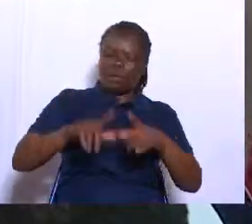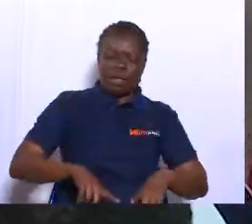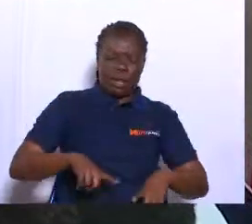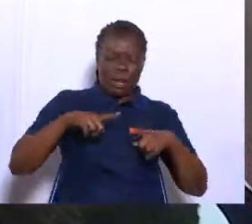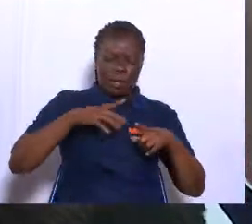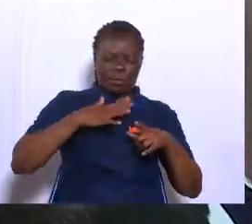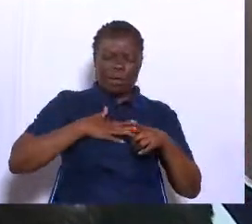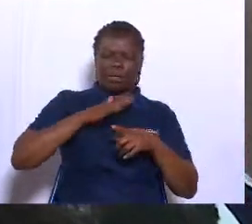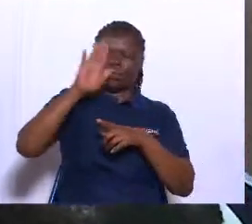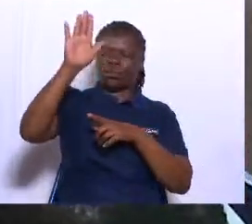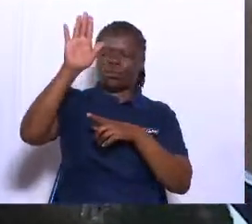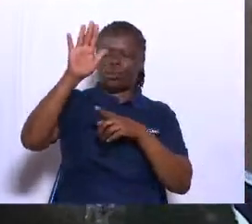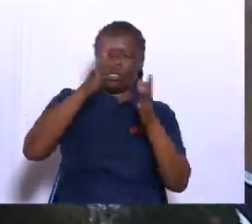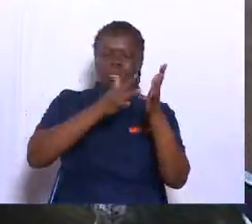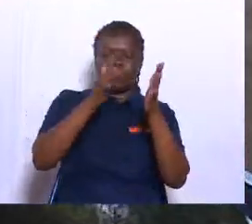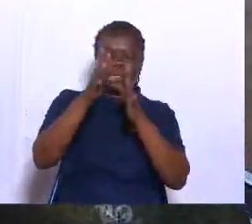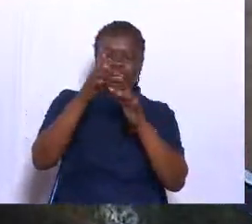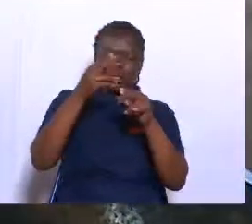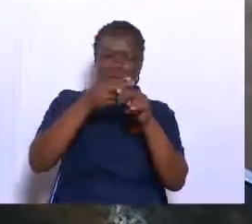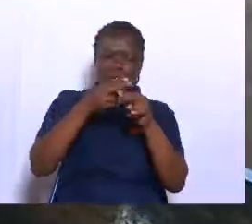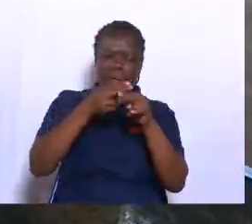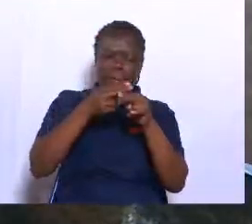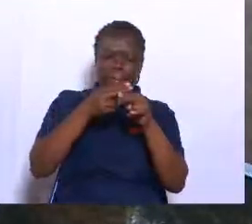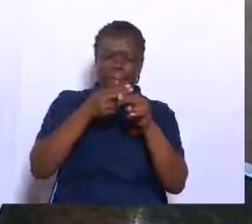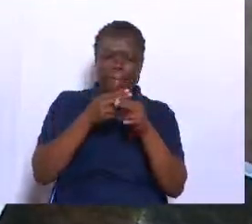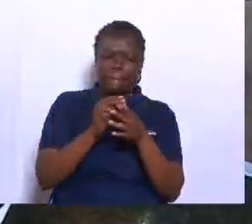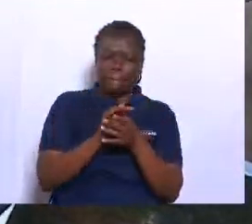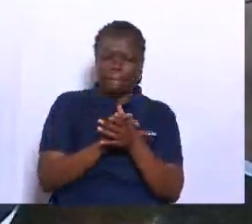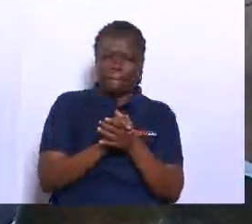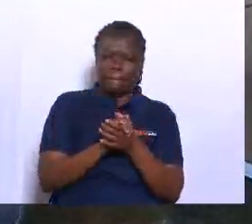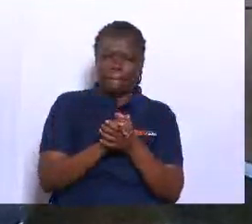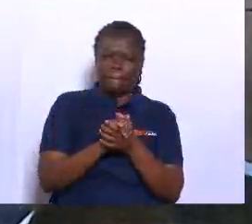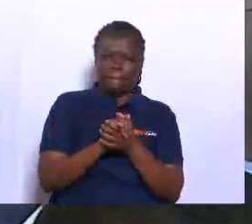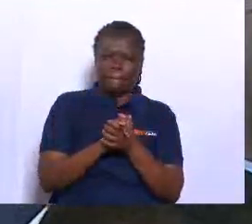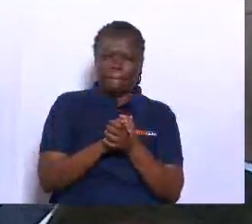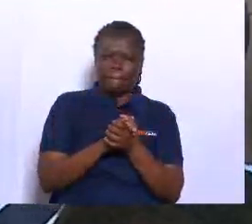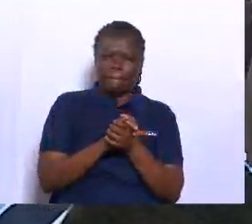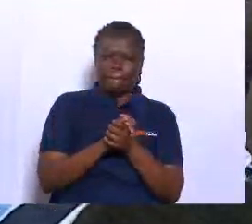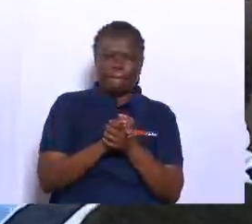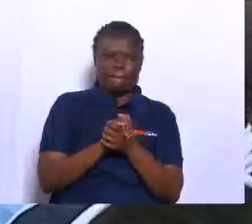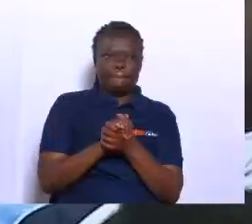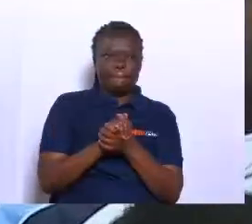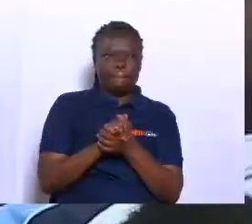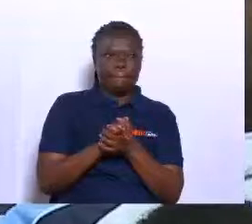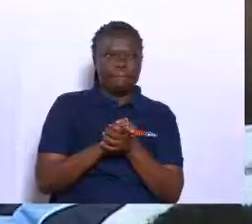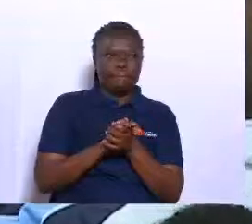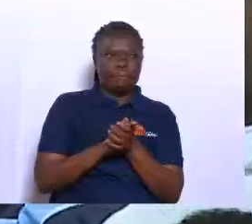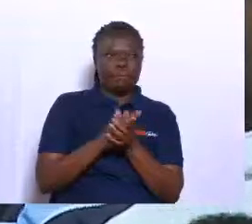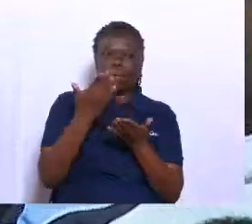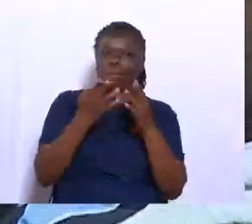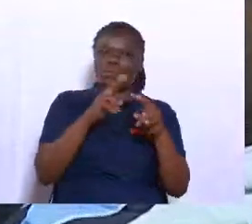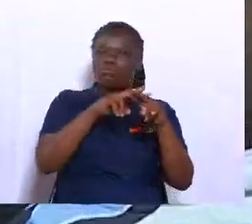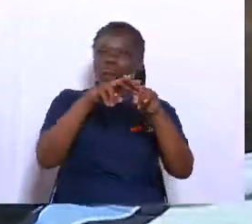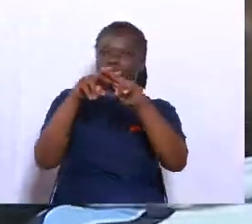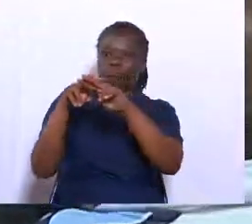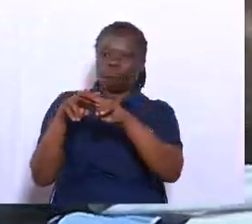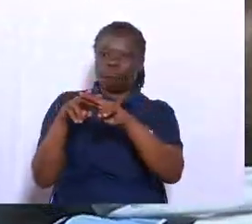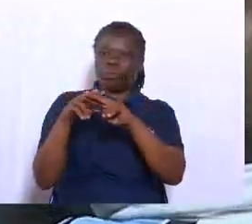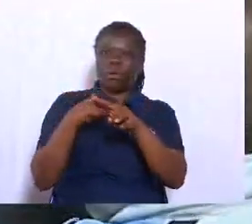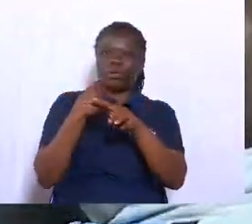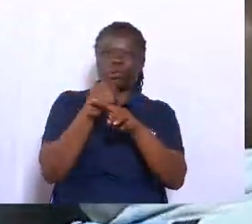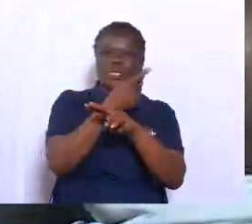name, amen. Amen. I want to talk to those of you that have come forward. You may be seated there. I just want to say a word